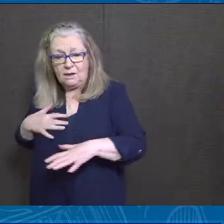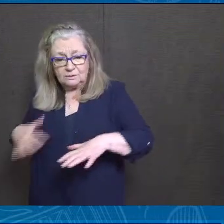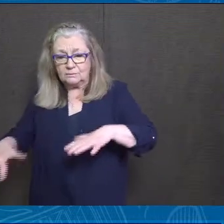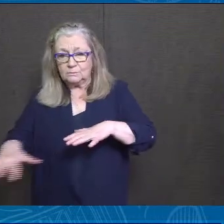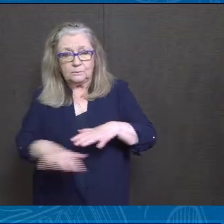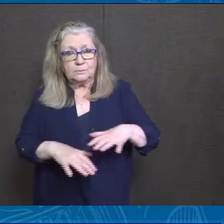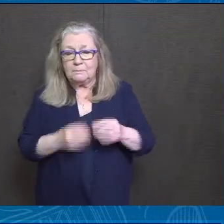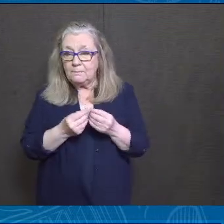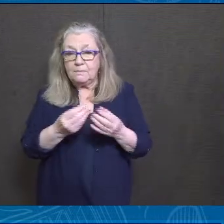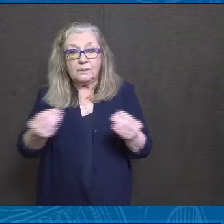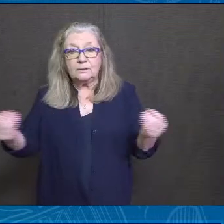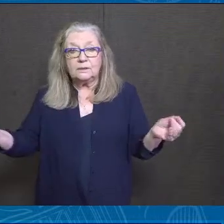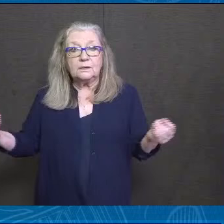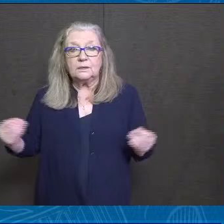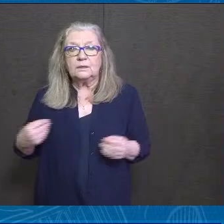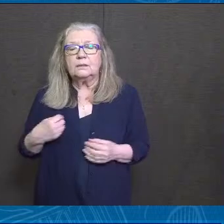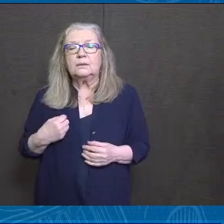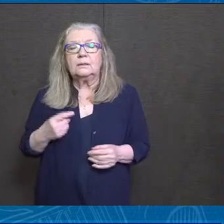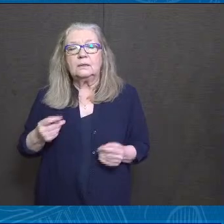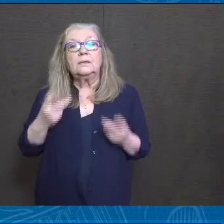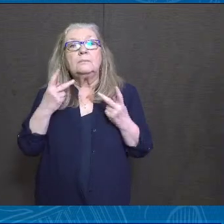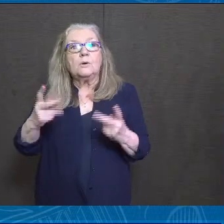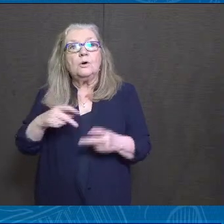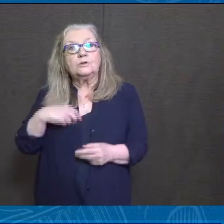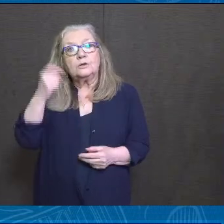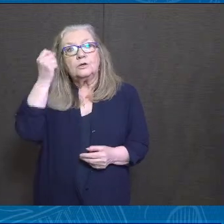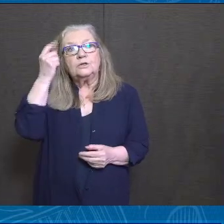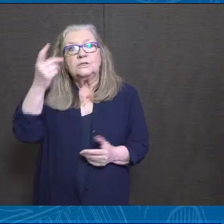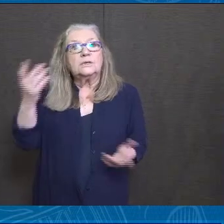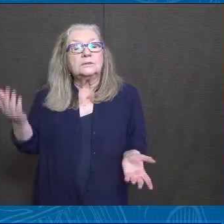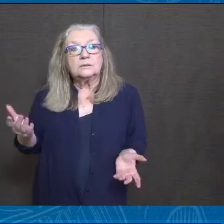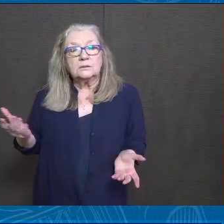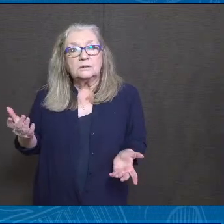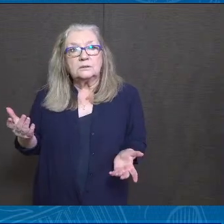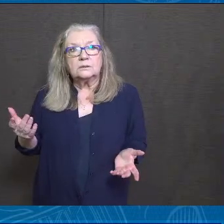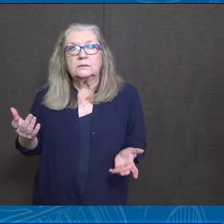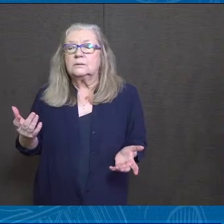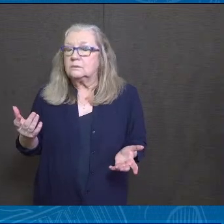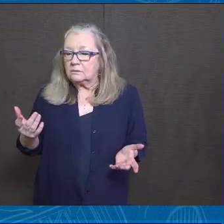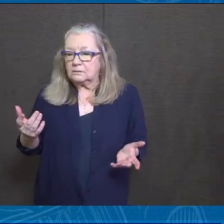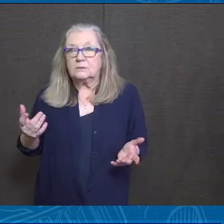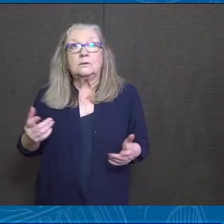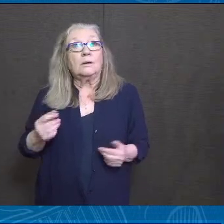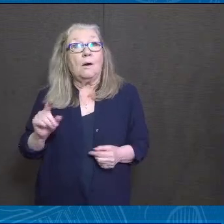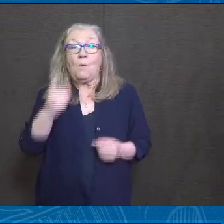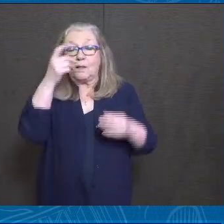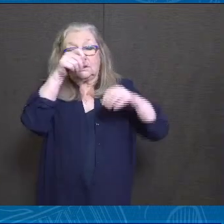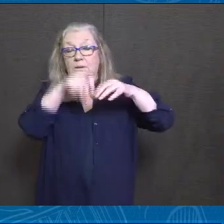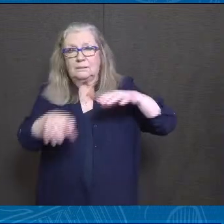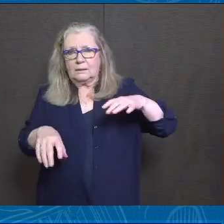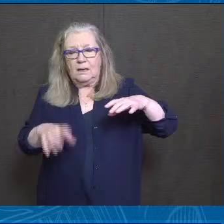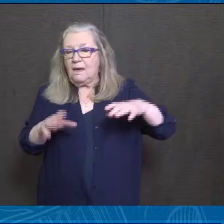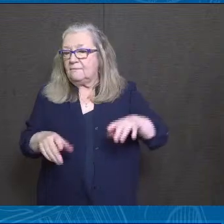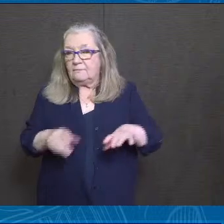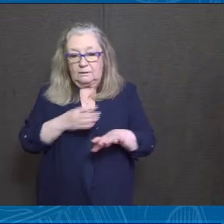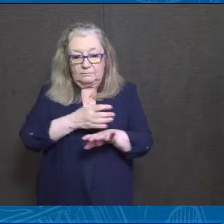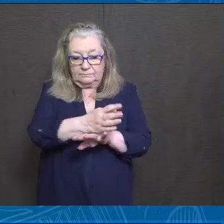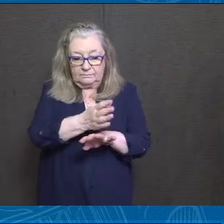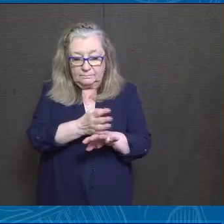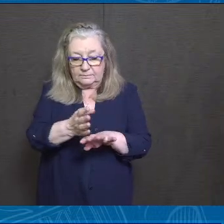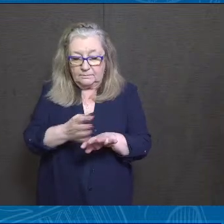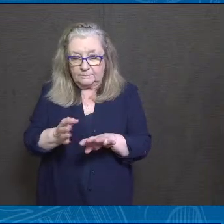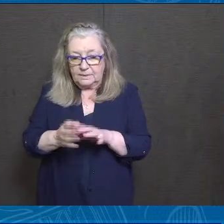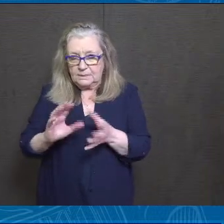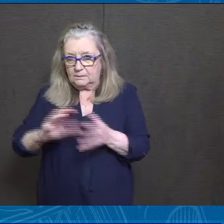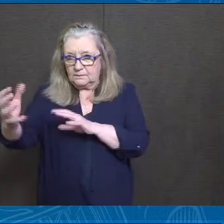why the important thing to understand about this risk is not only single, but cascading and multi-hazard scenario is very